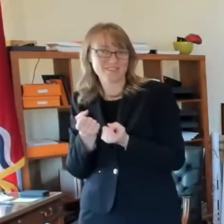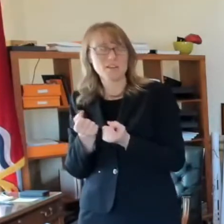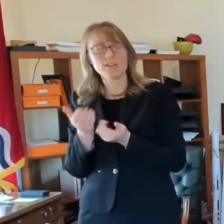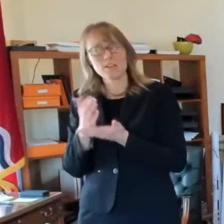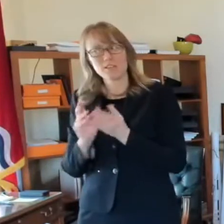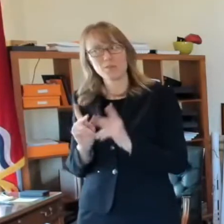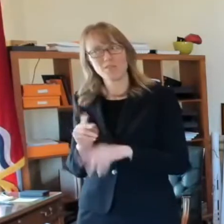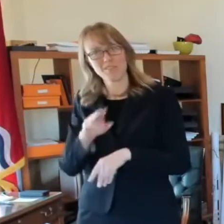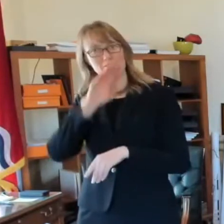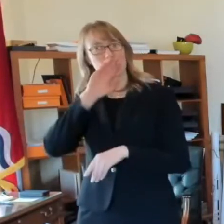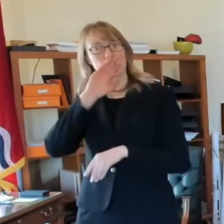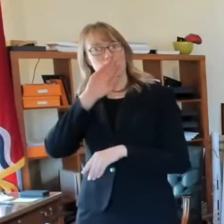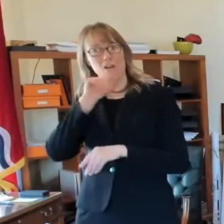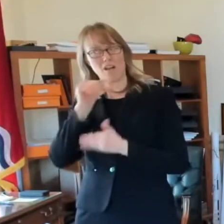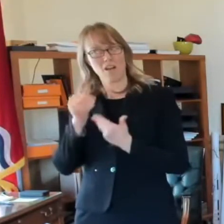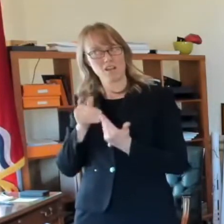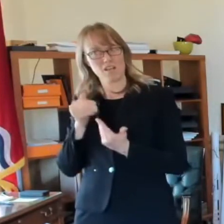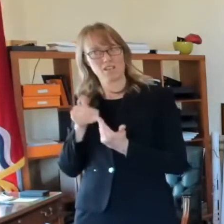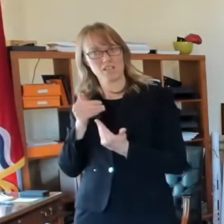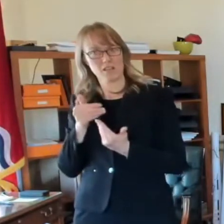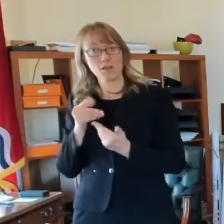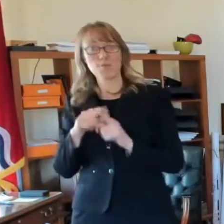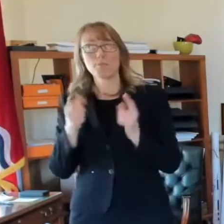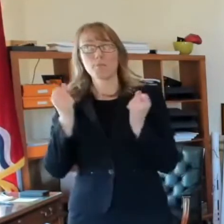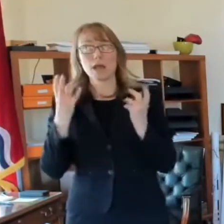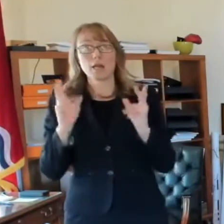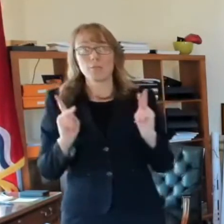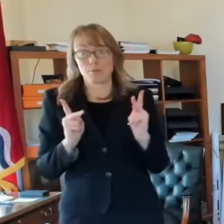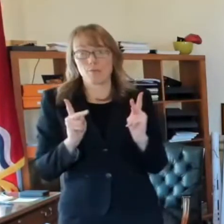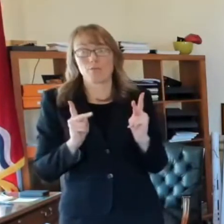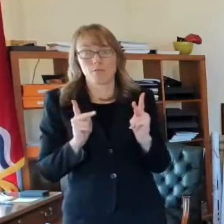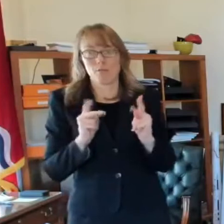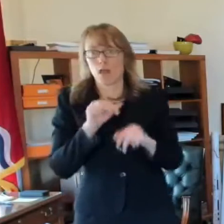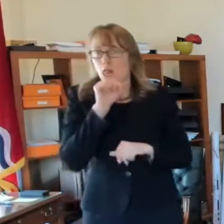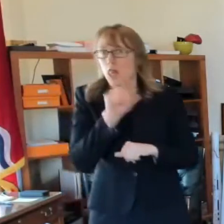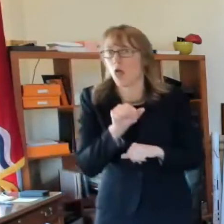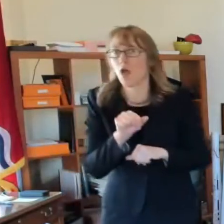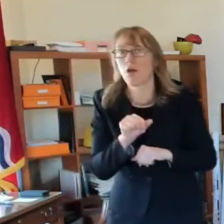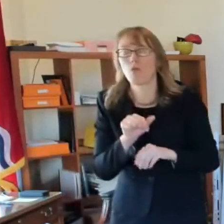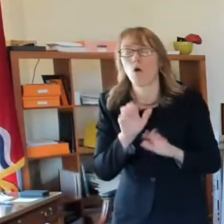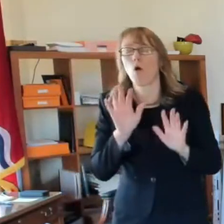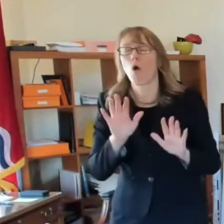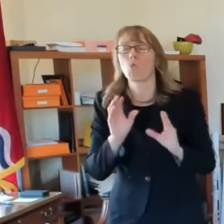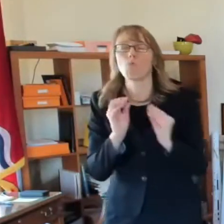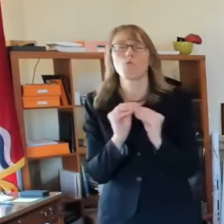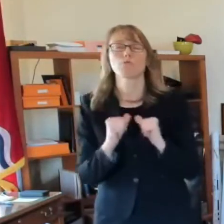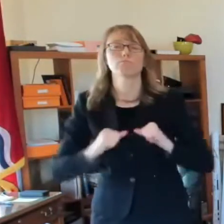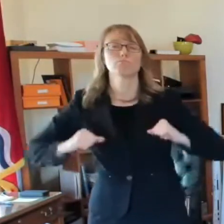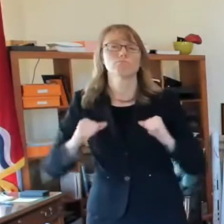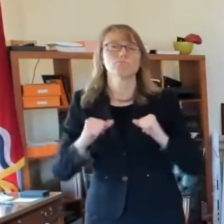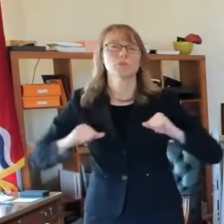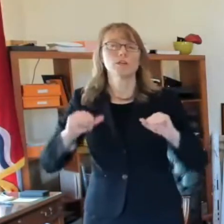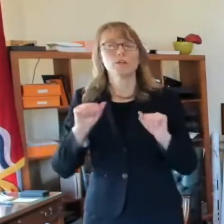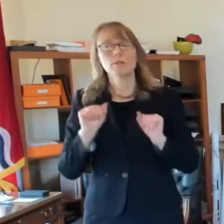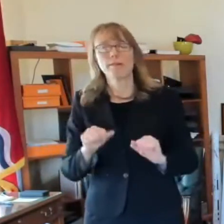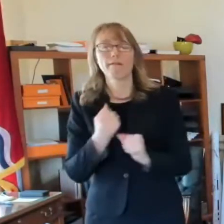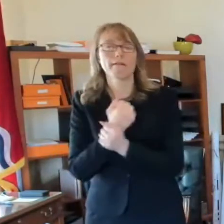primarily so that people can get out and walk, get exercise, walk in the roads. Prefer walkers over